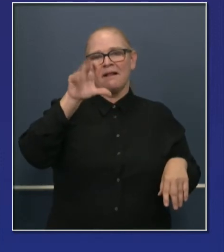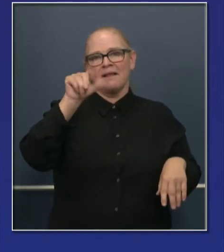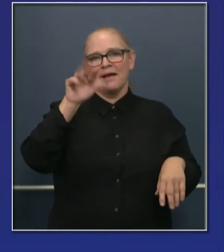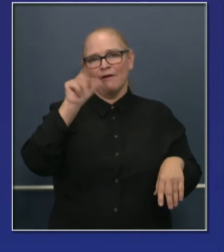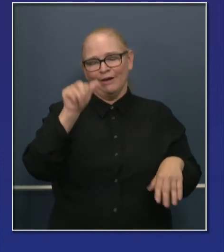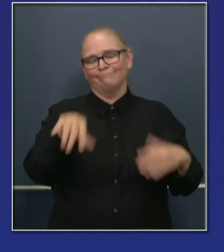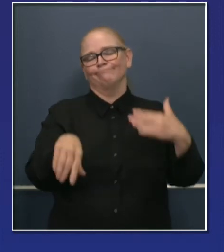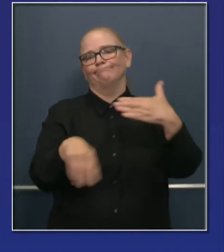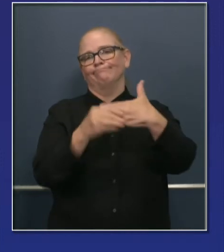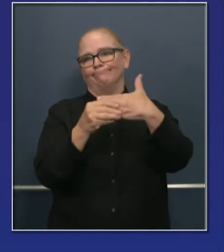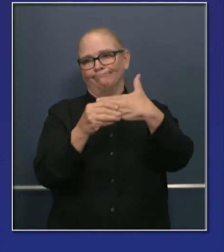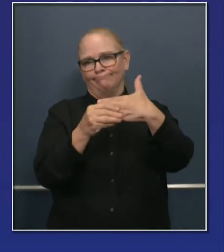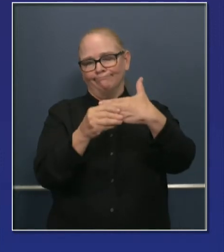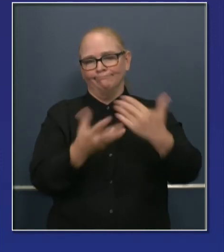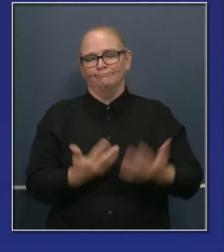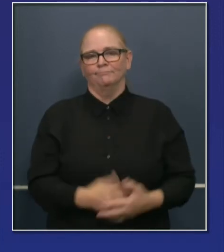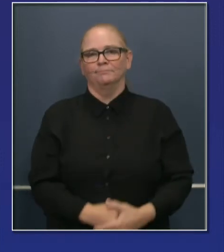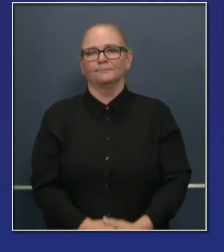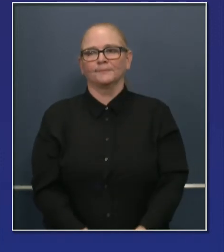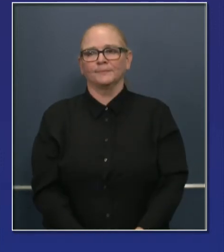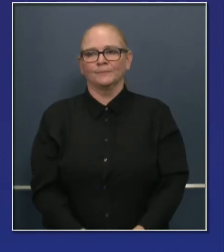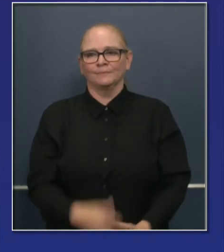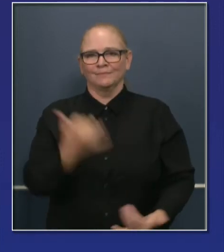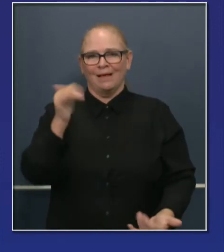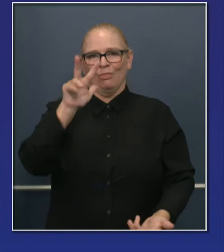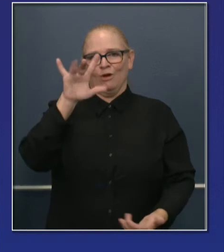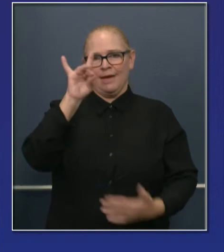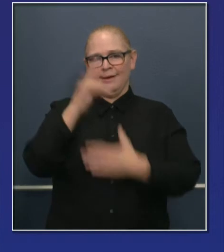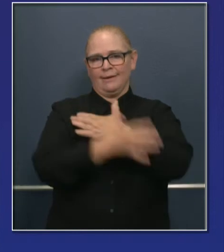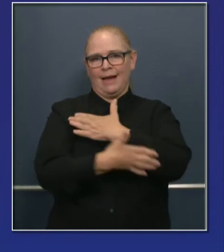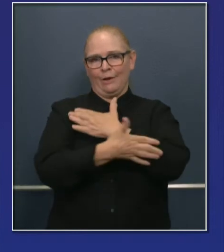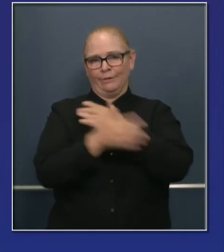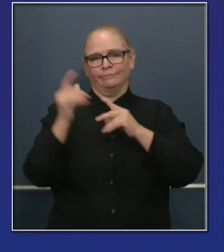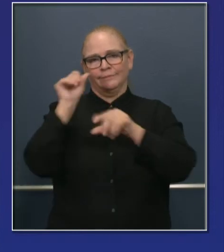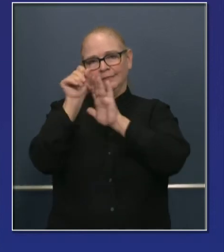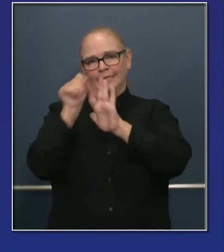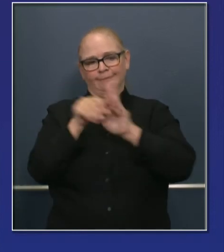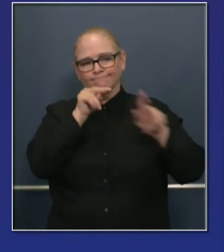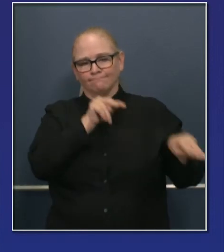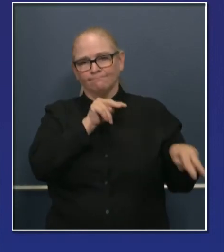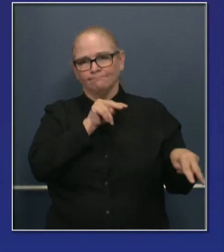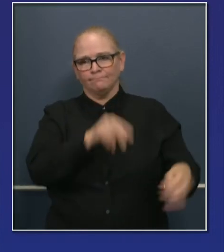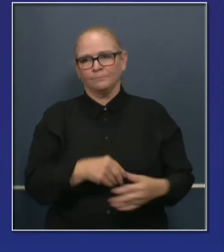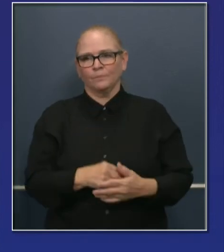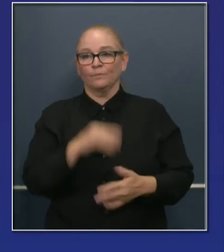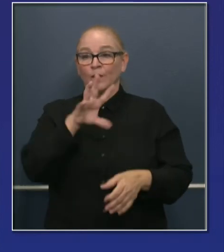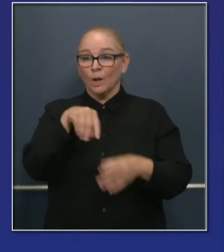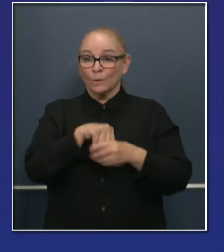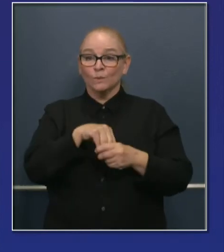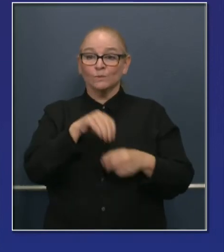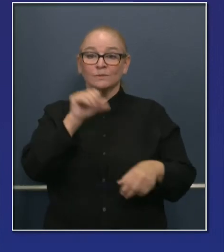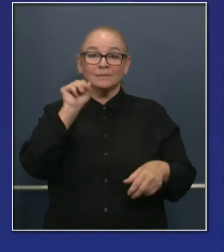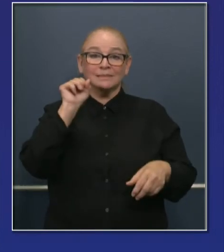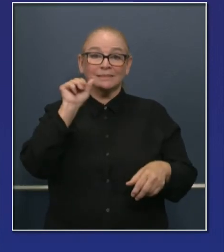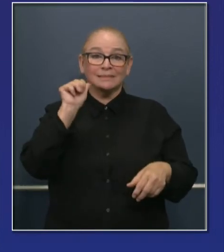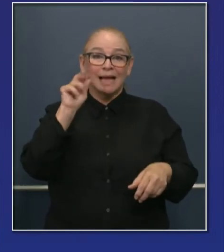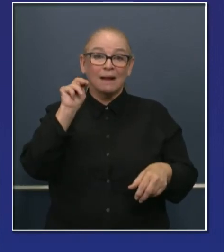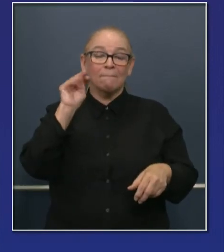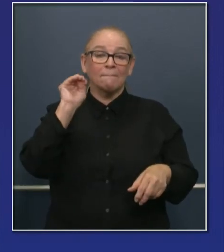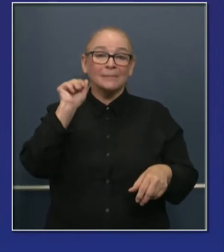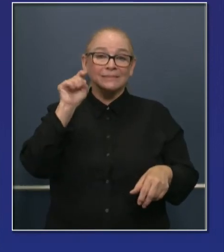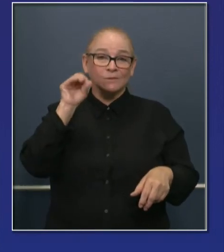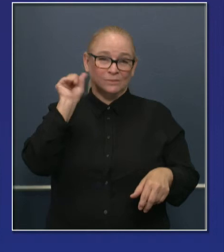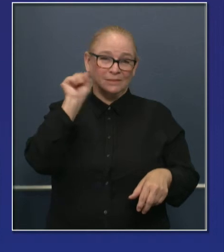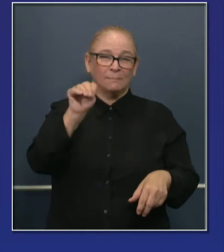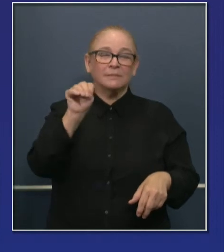were in Stockton last week. Now 38 counties. This includes San Mateo County on the list. 58 counties in the